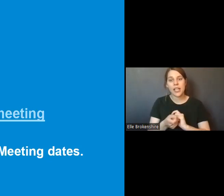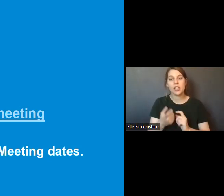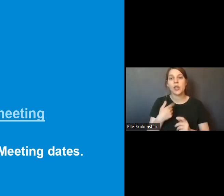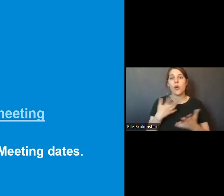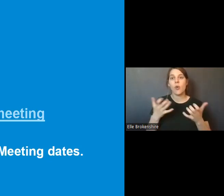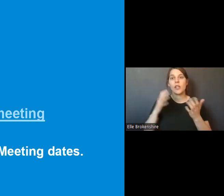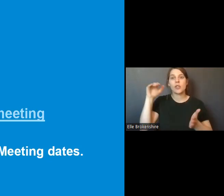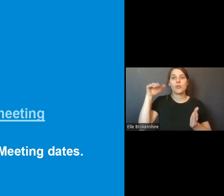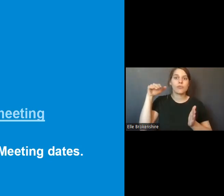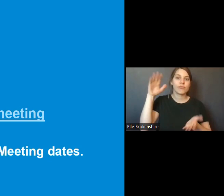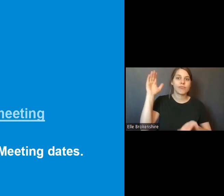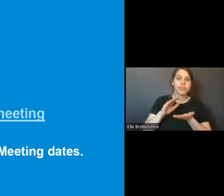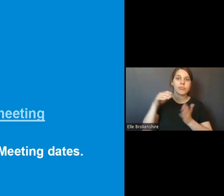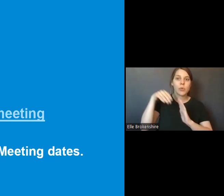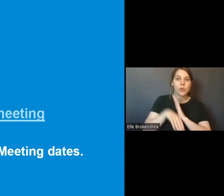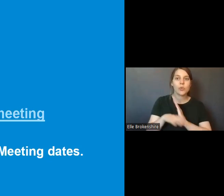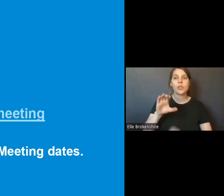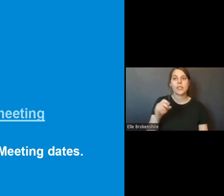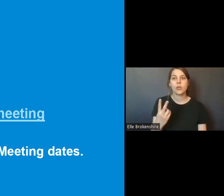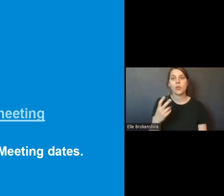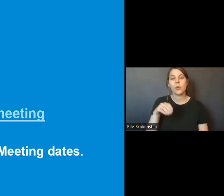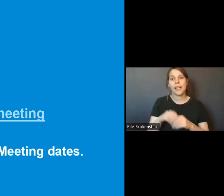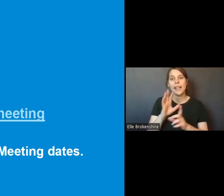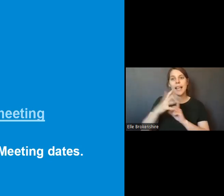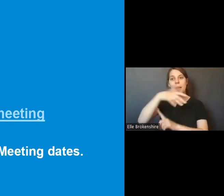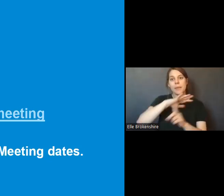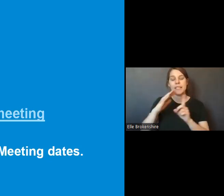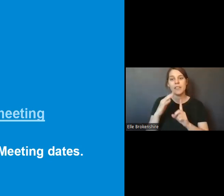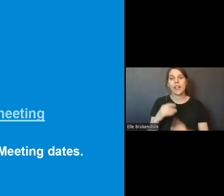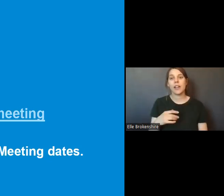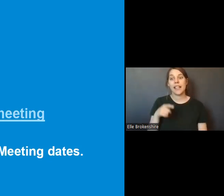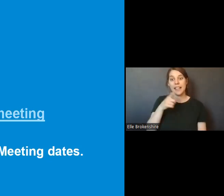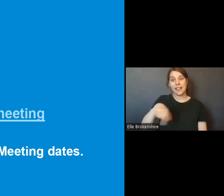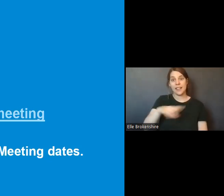atmosphere, effectively working as carbon sinks. Forests alone can